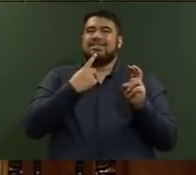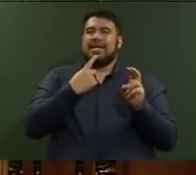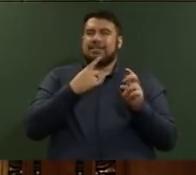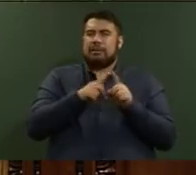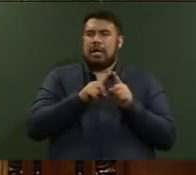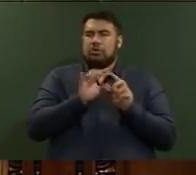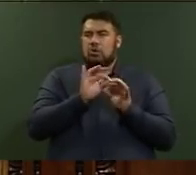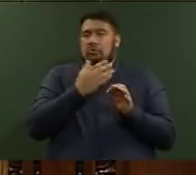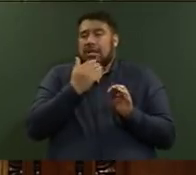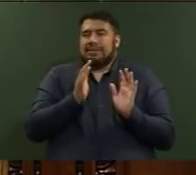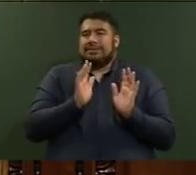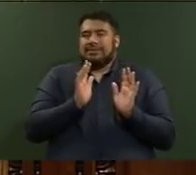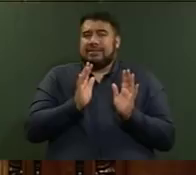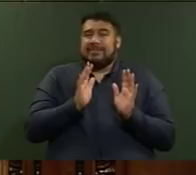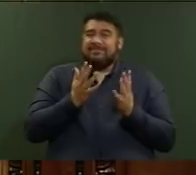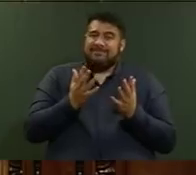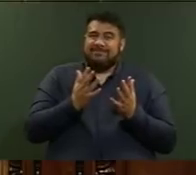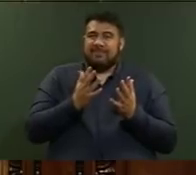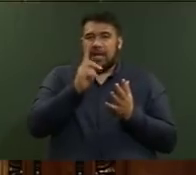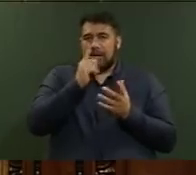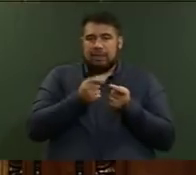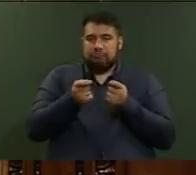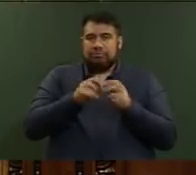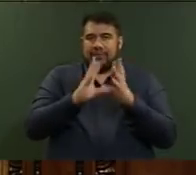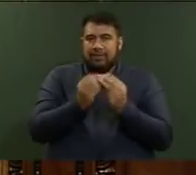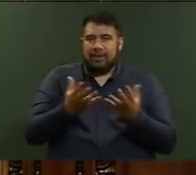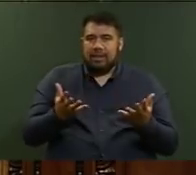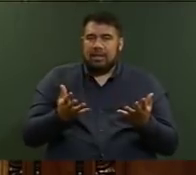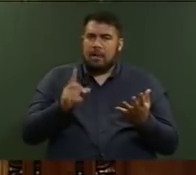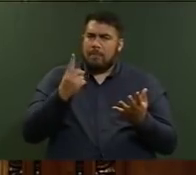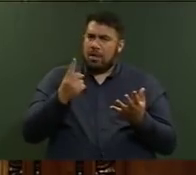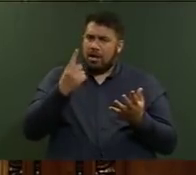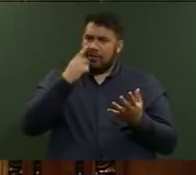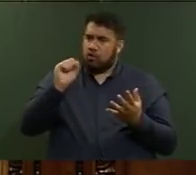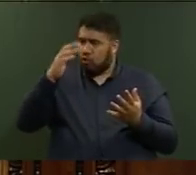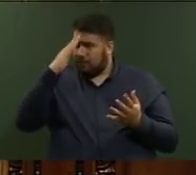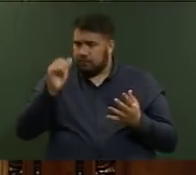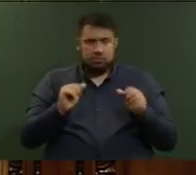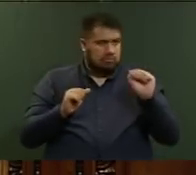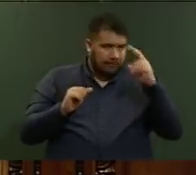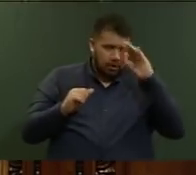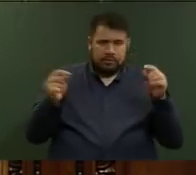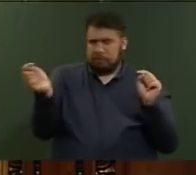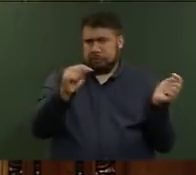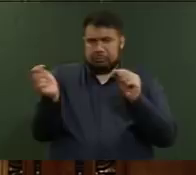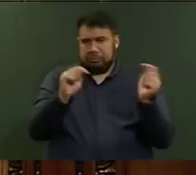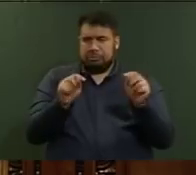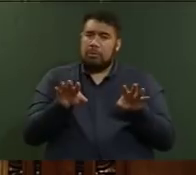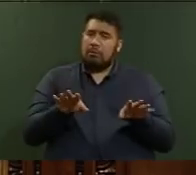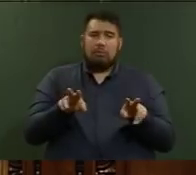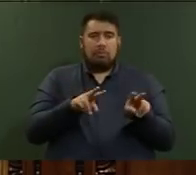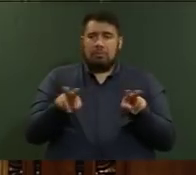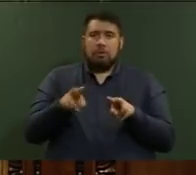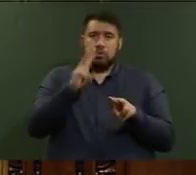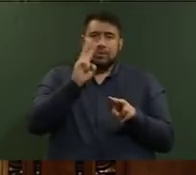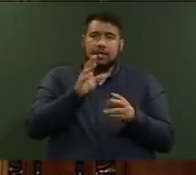area where there is, I think it's fair to say, a fierce contest of philosophies, and that was playing out both in the